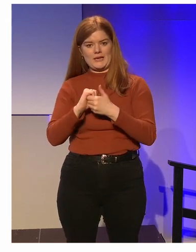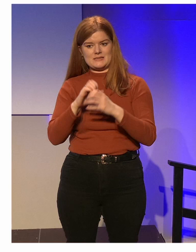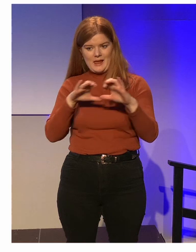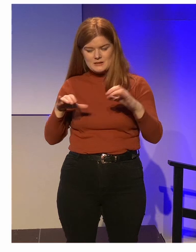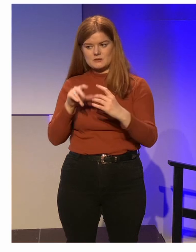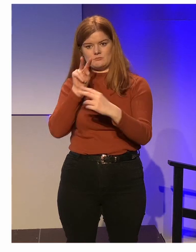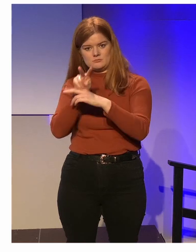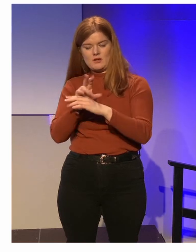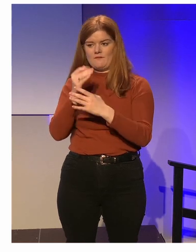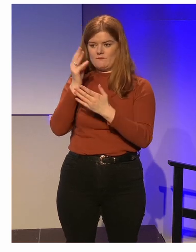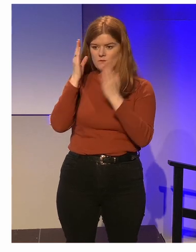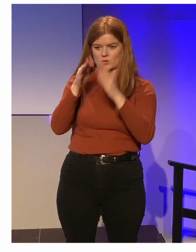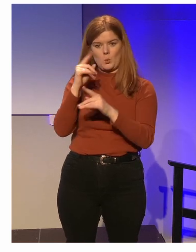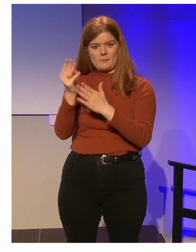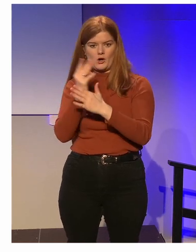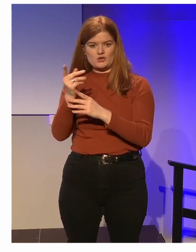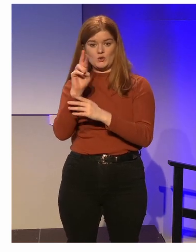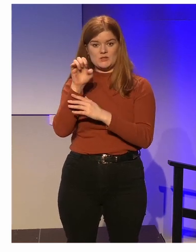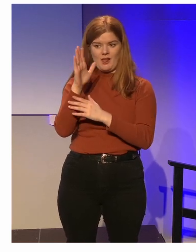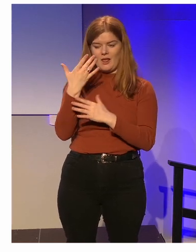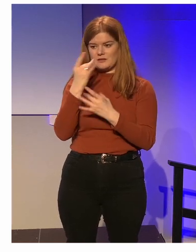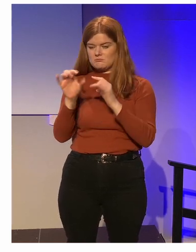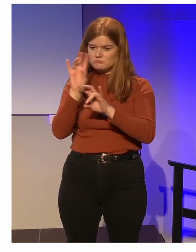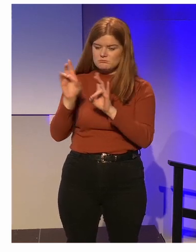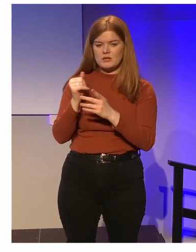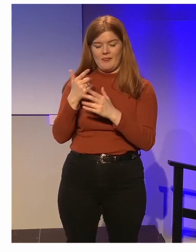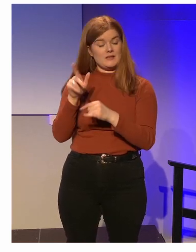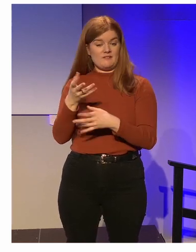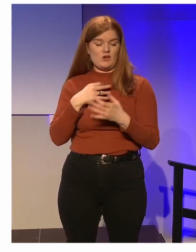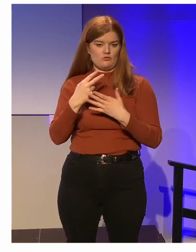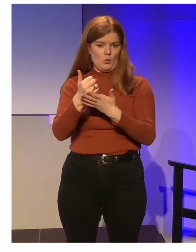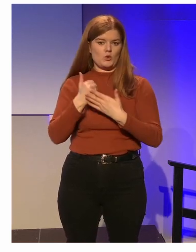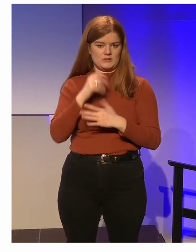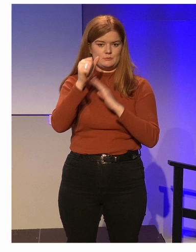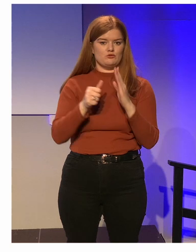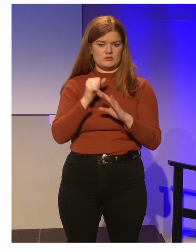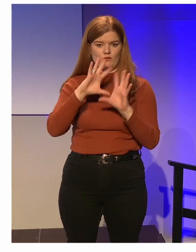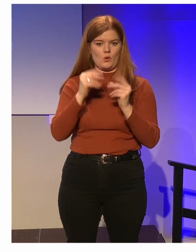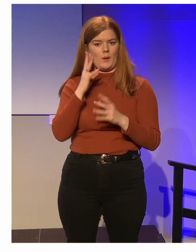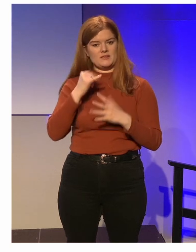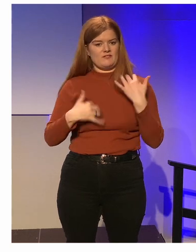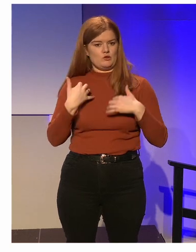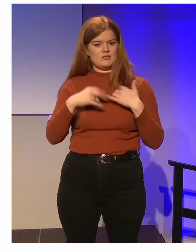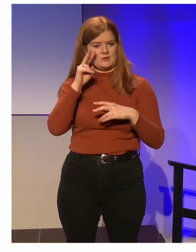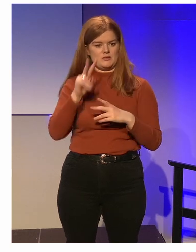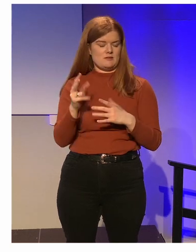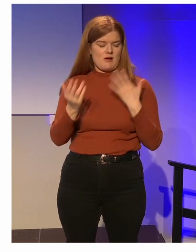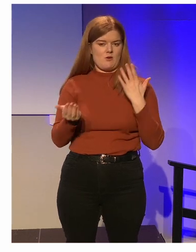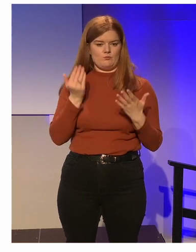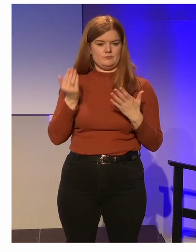focusing on one aspect, say, of UDL, and that's been a very rewarding experience, because it's really interesting to see